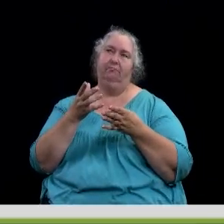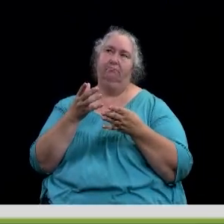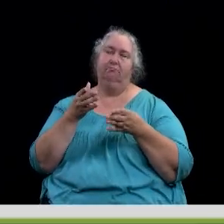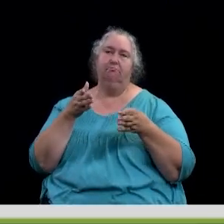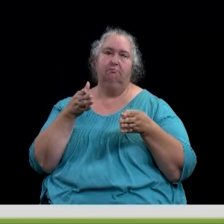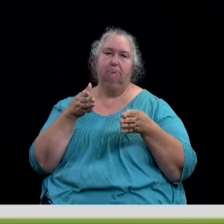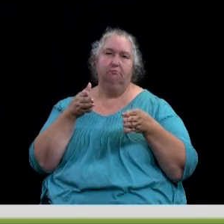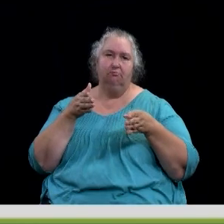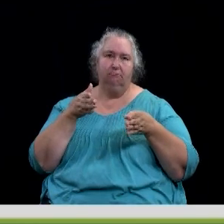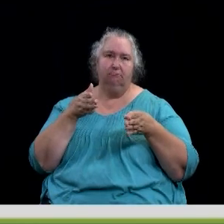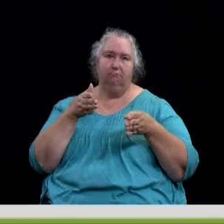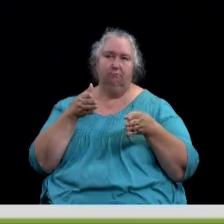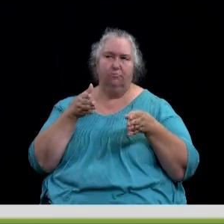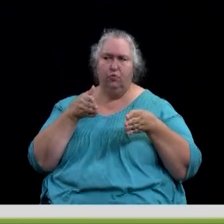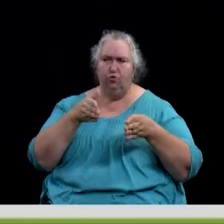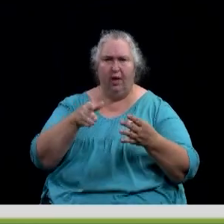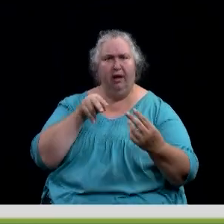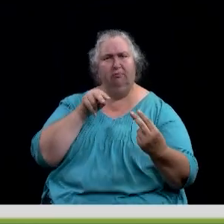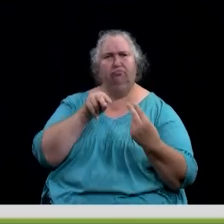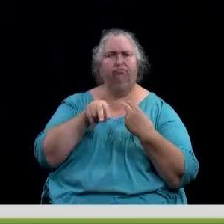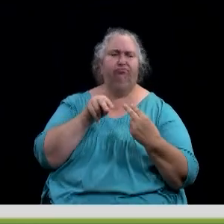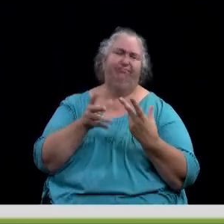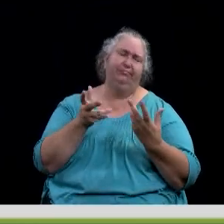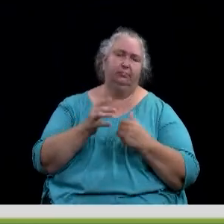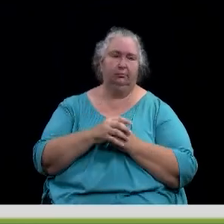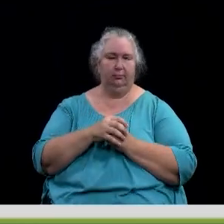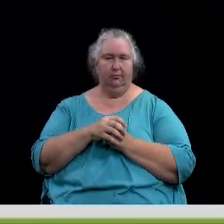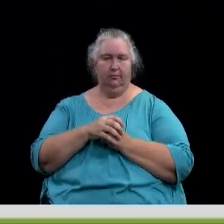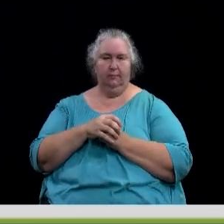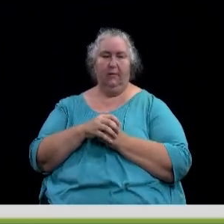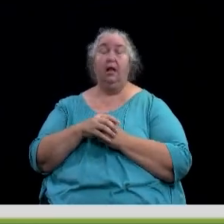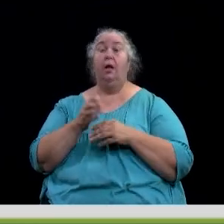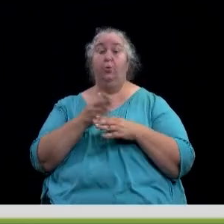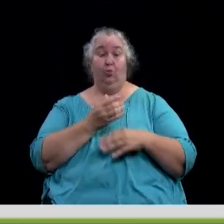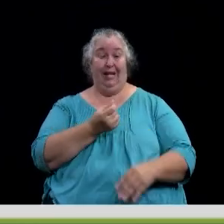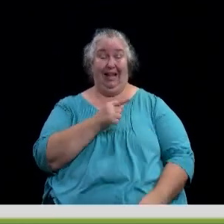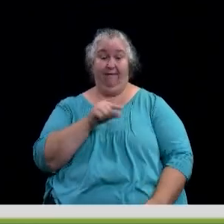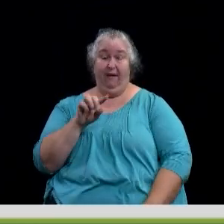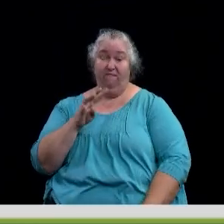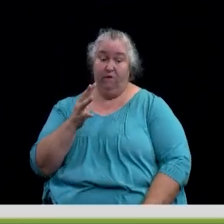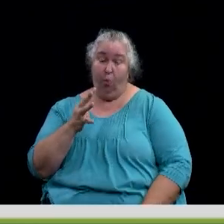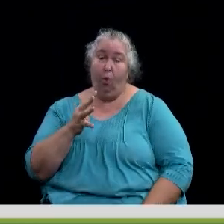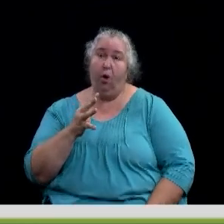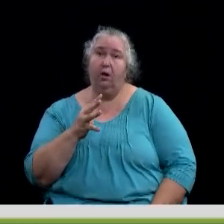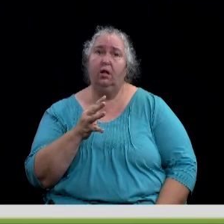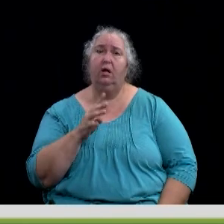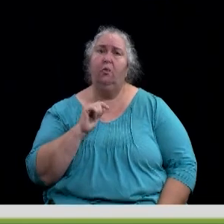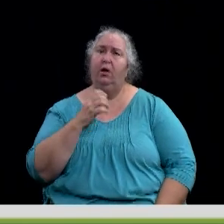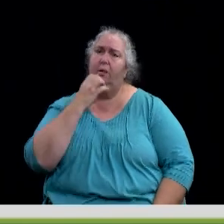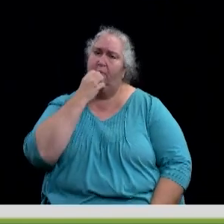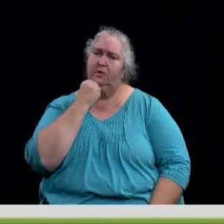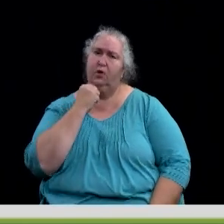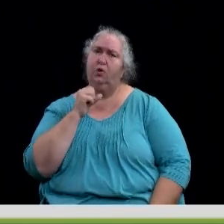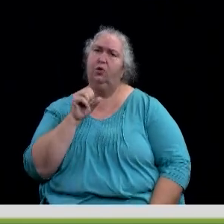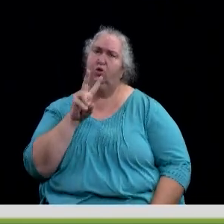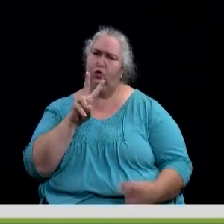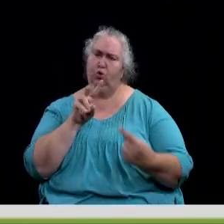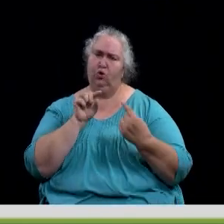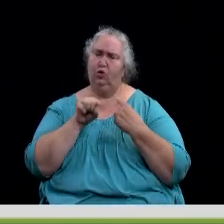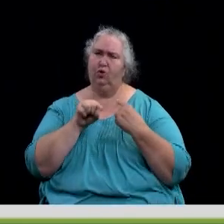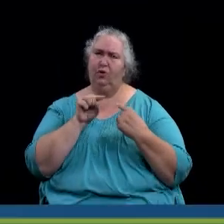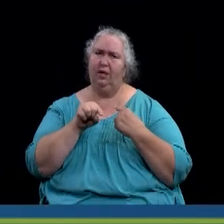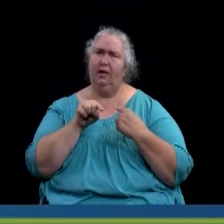Between 11th and 4th Street, our goal is to preserve the 2-lane directional opportunity, but enhance parking along the easternmost curb